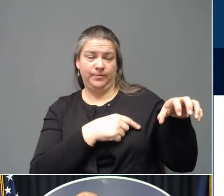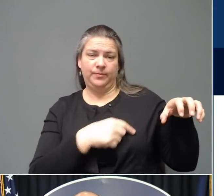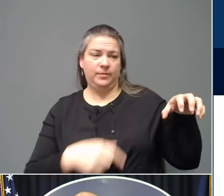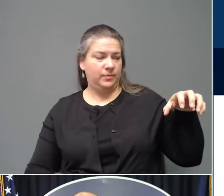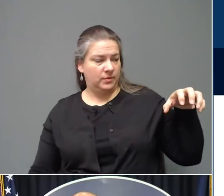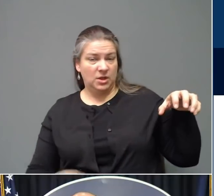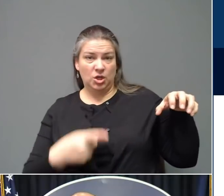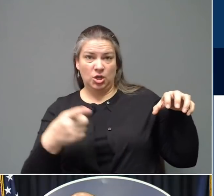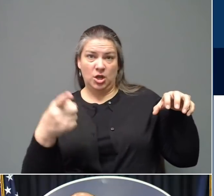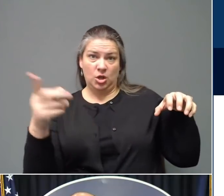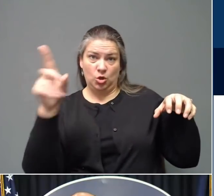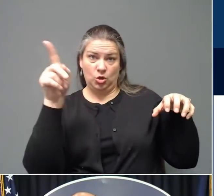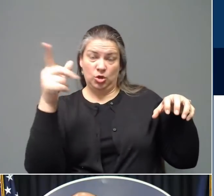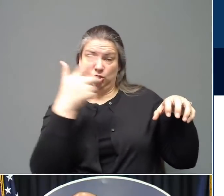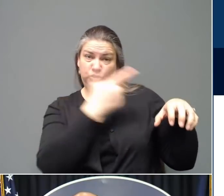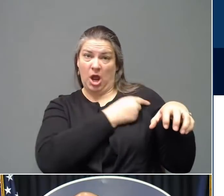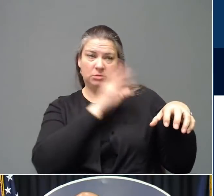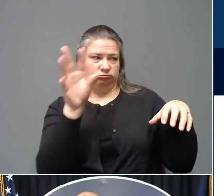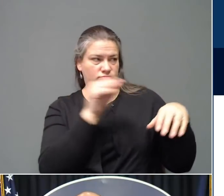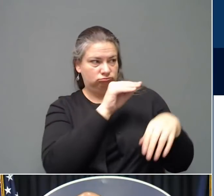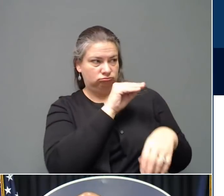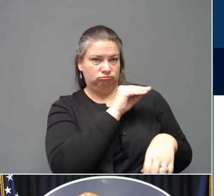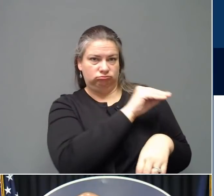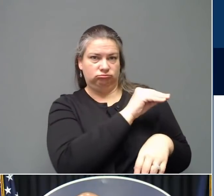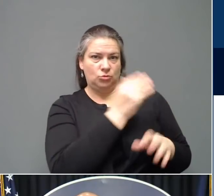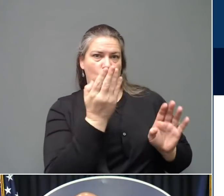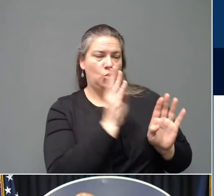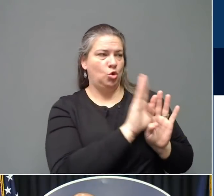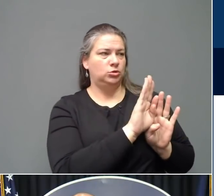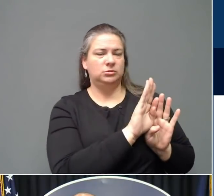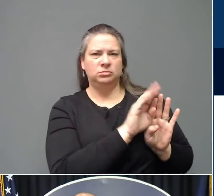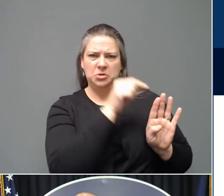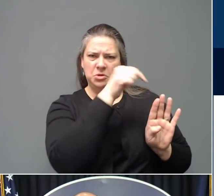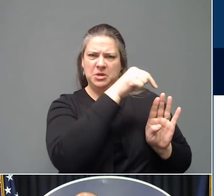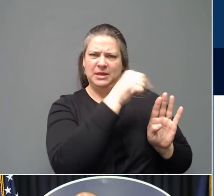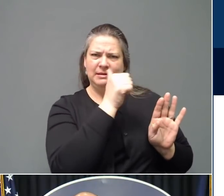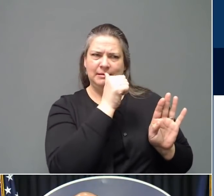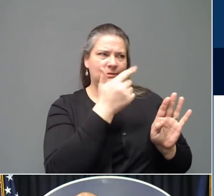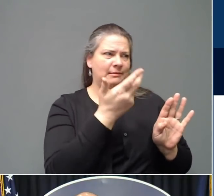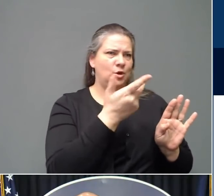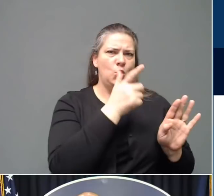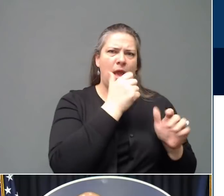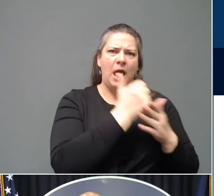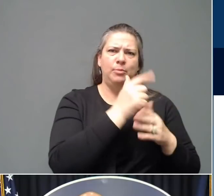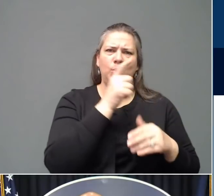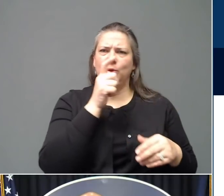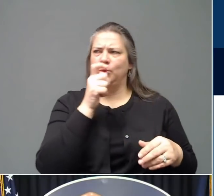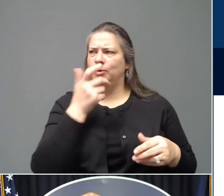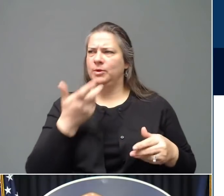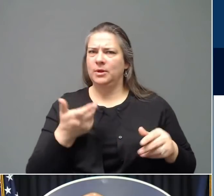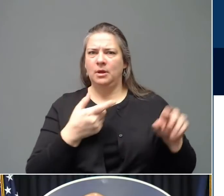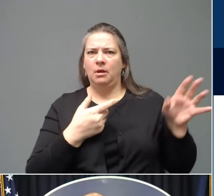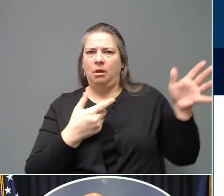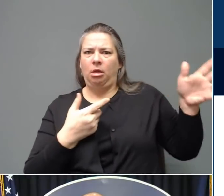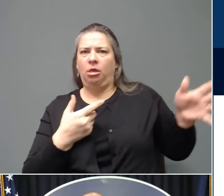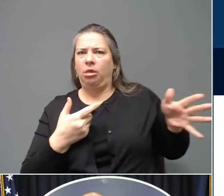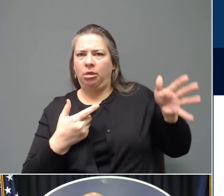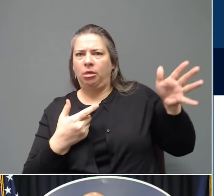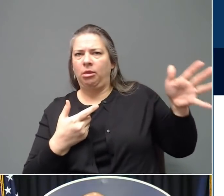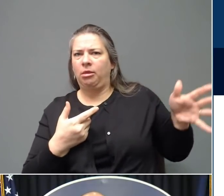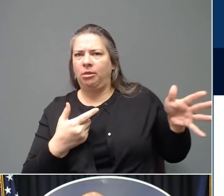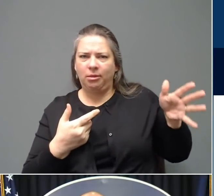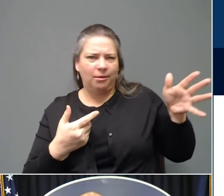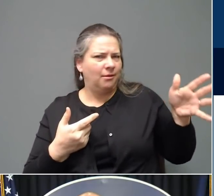it is incredibly difficult to find people who meet very specific, very discrete descriptions, it's hard to locate all of them. And